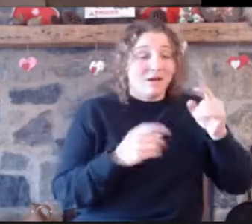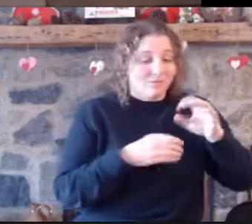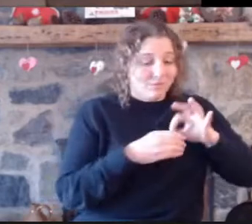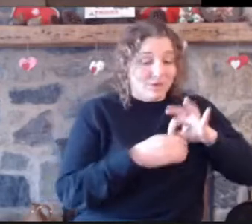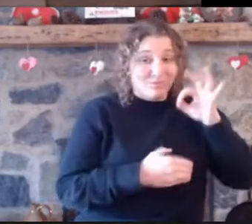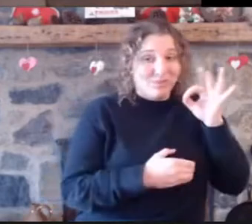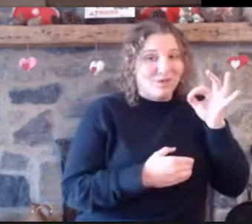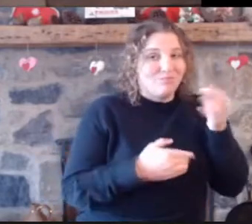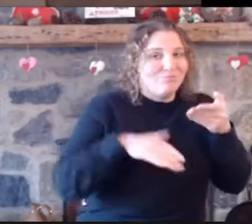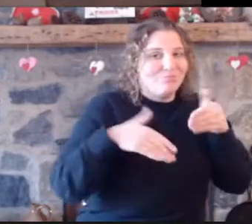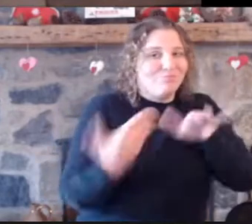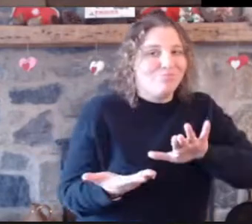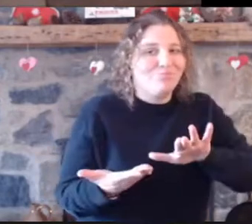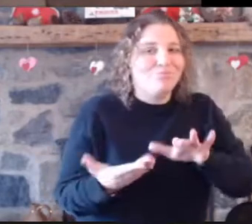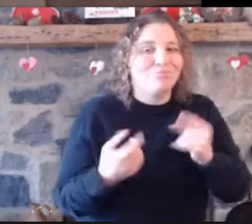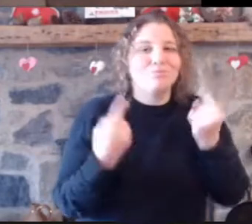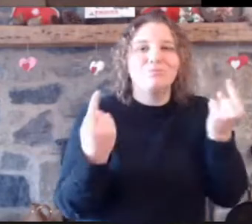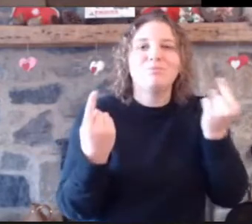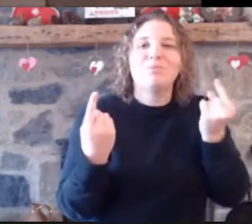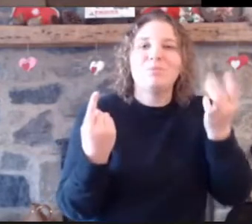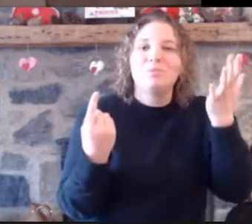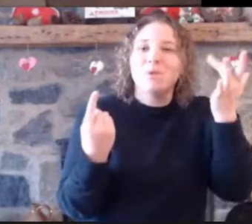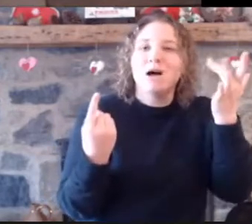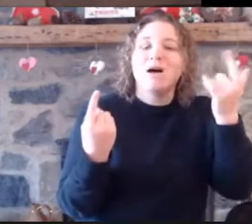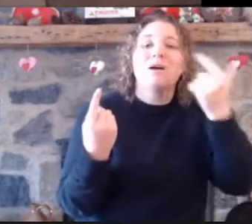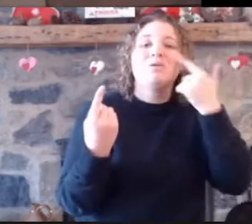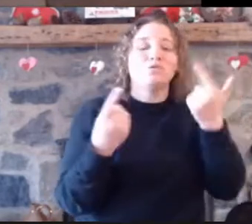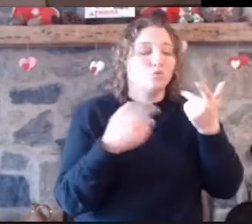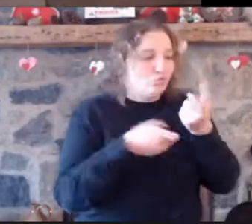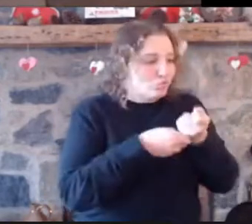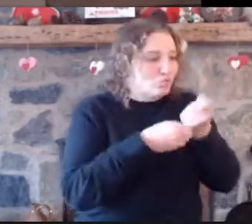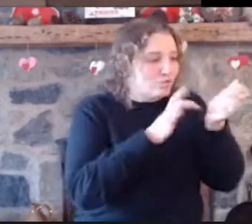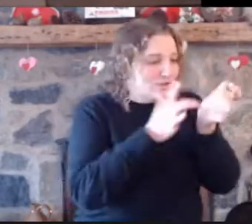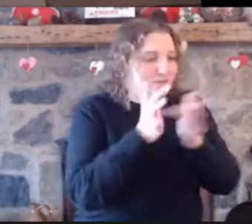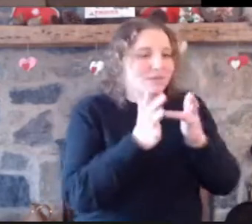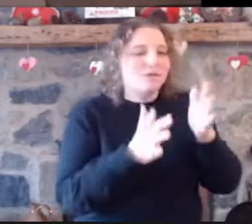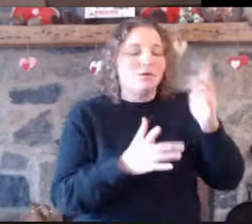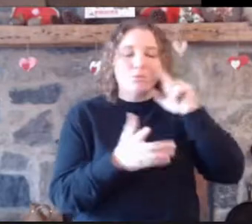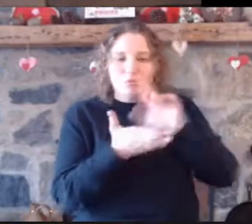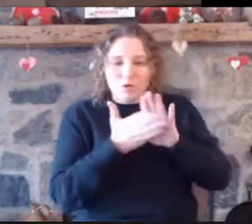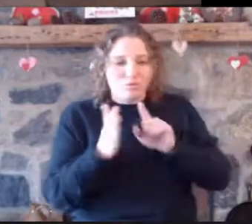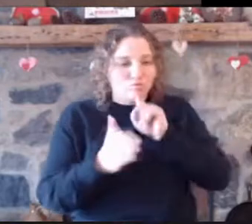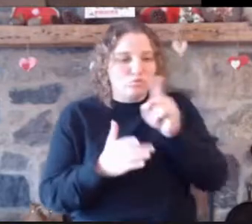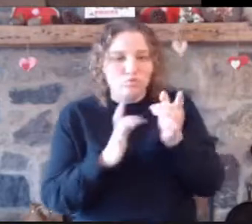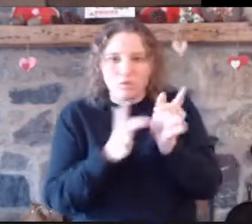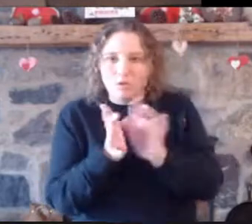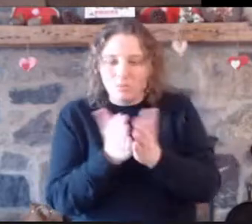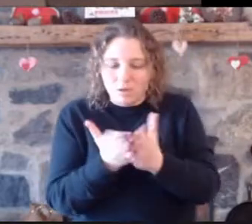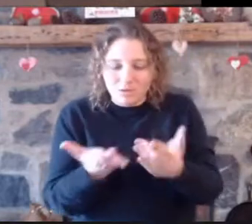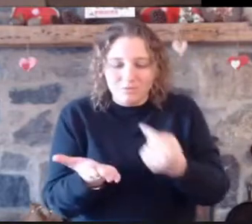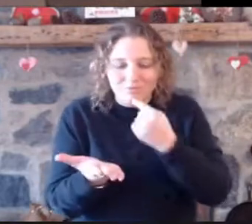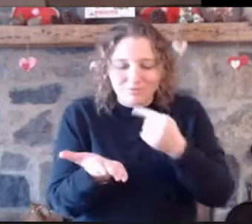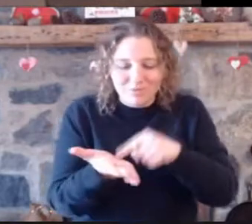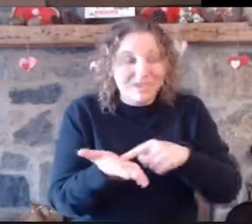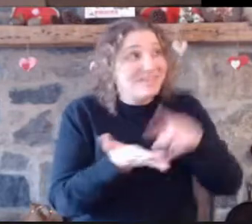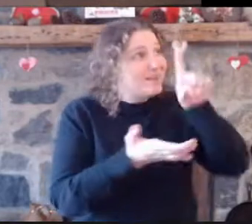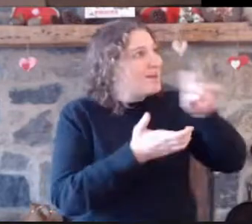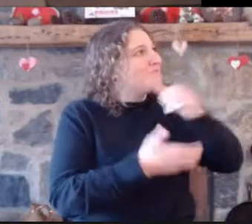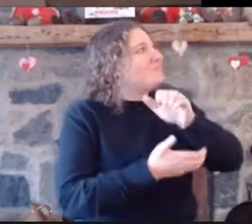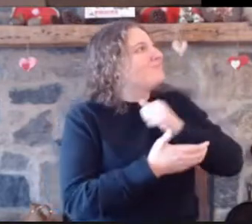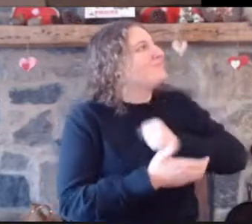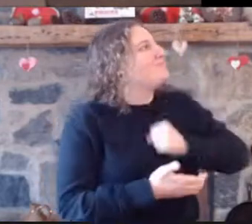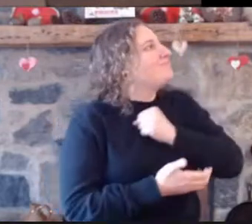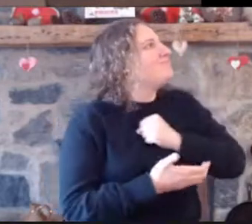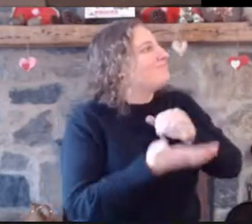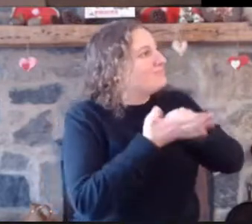But when you accept Christ as your Savior, you finally believe the truth of the Word of God, ask his forgiveness, you are then born again, and that's when your